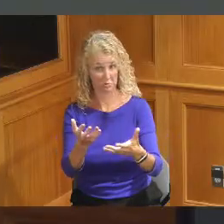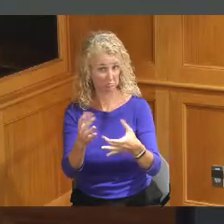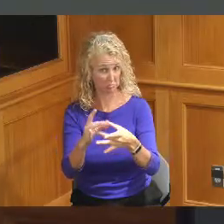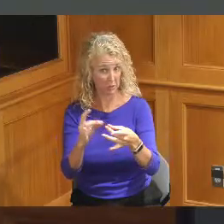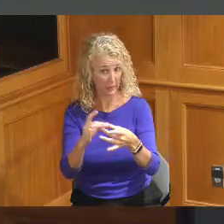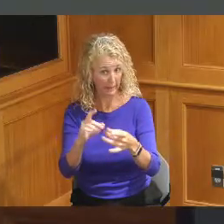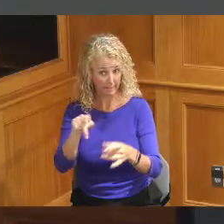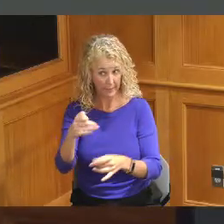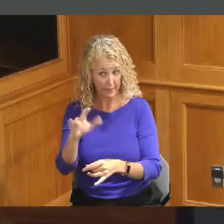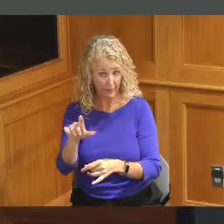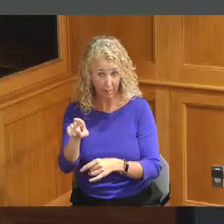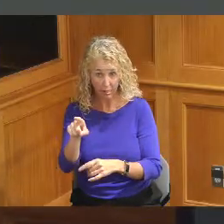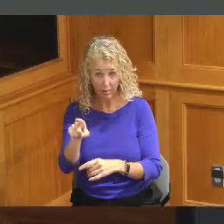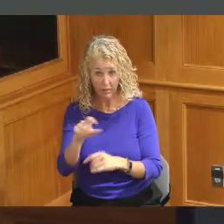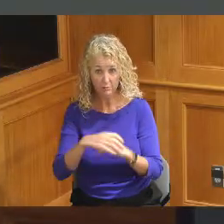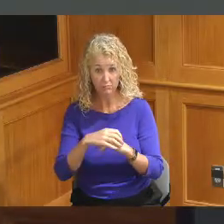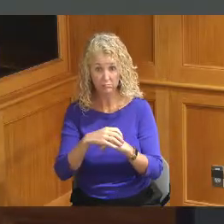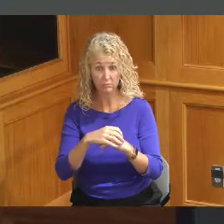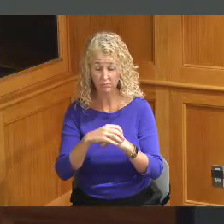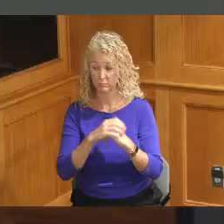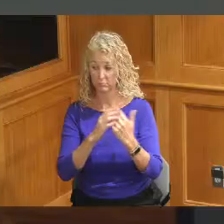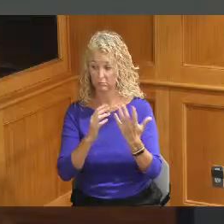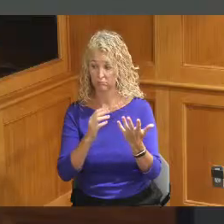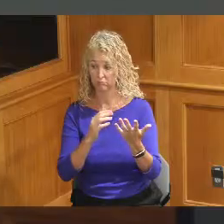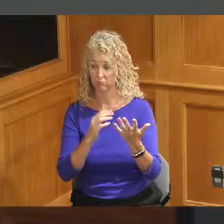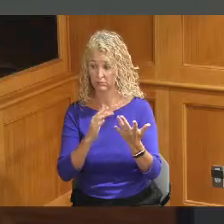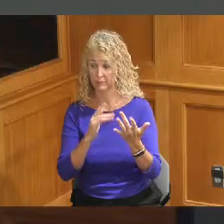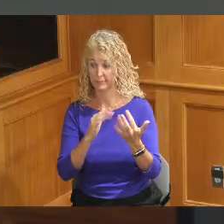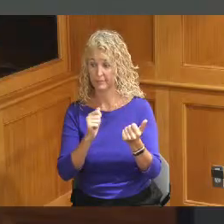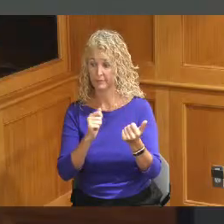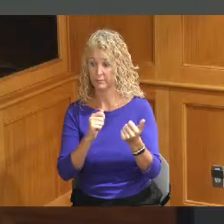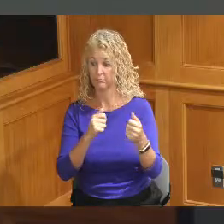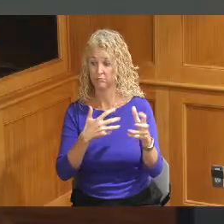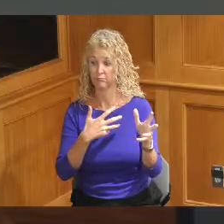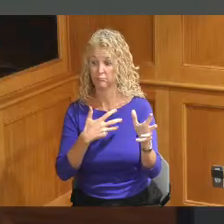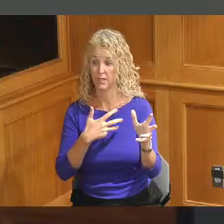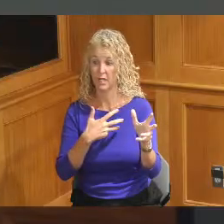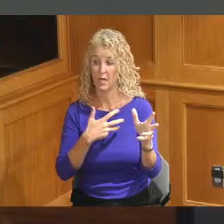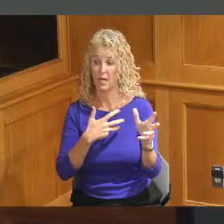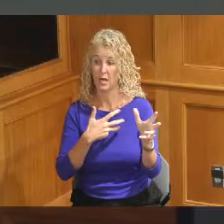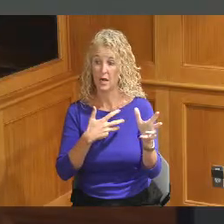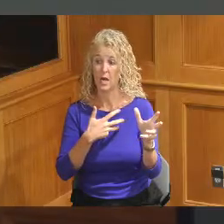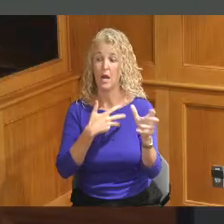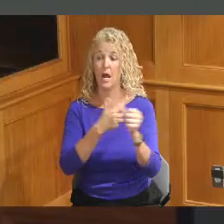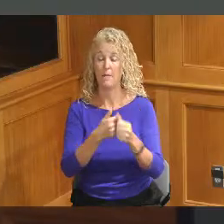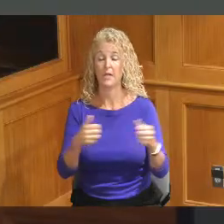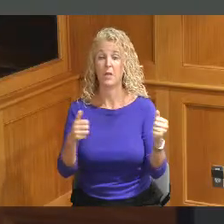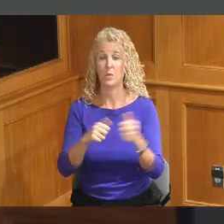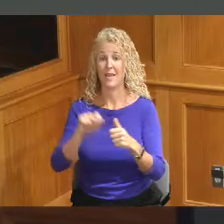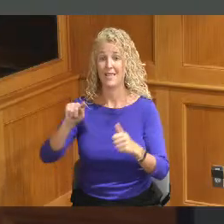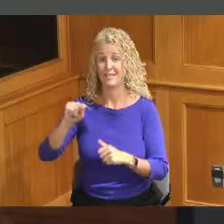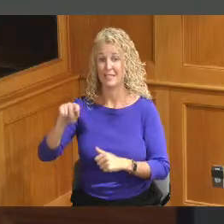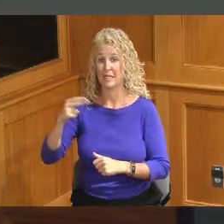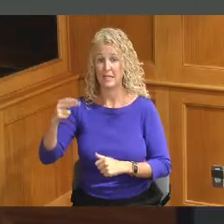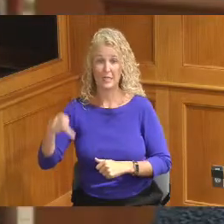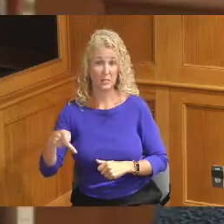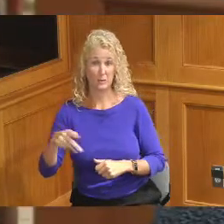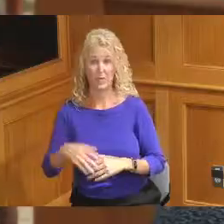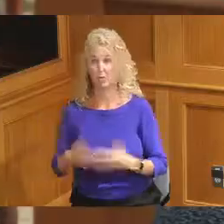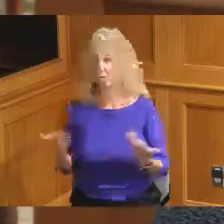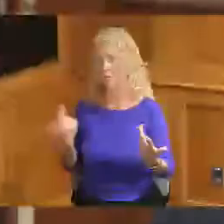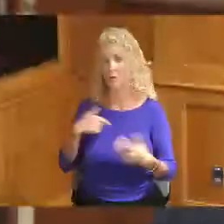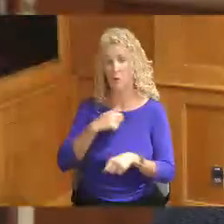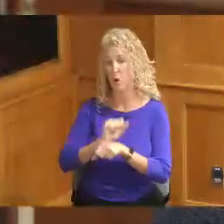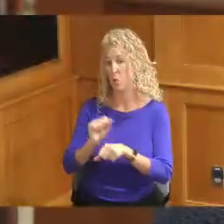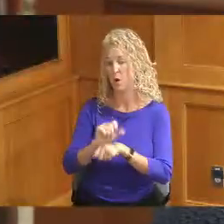the by leave 6, which would be the update with to the agreement with THP? It's just working on,